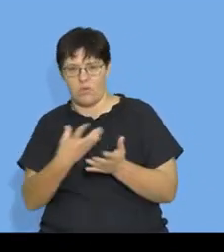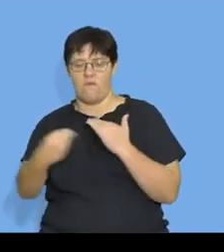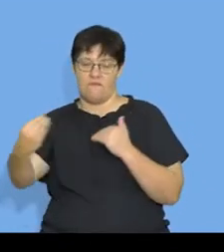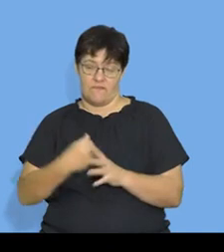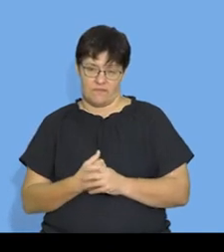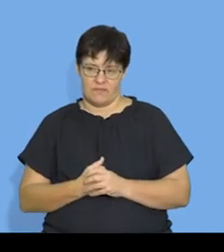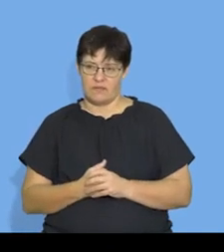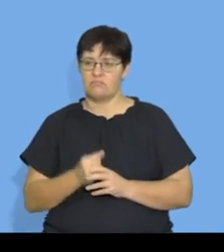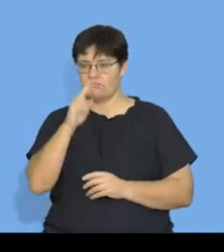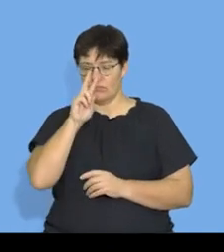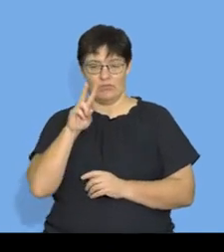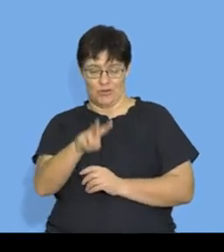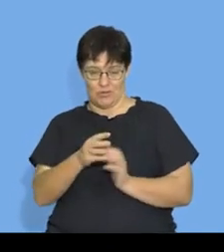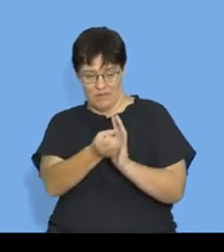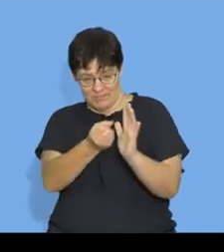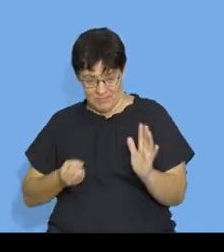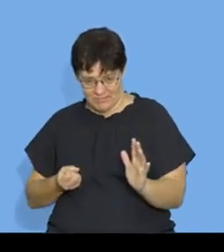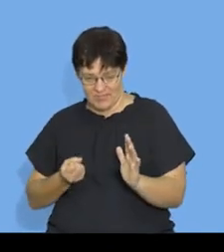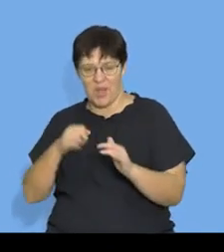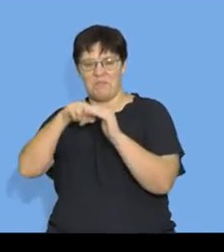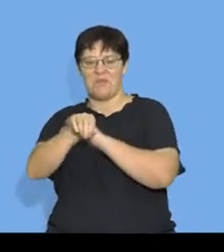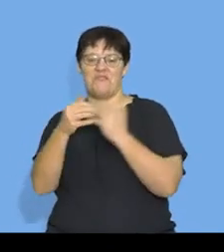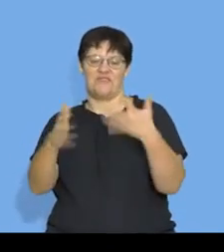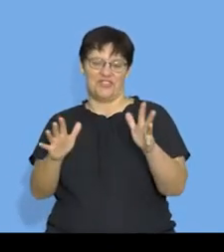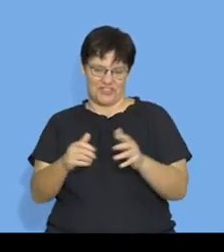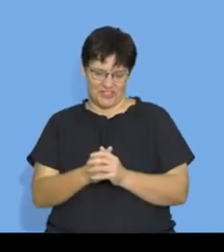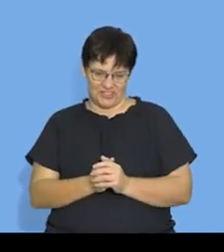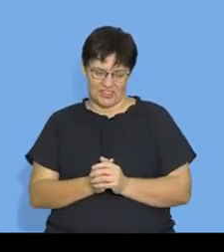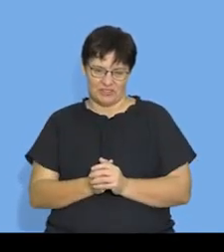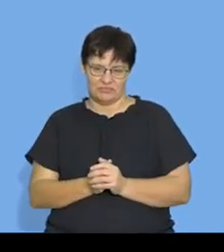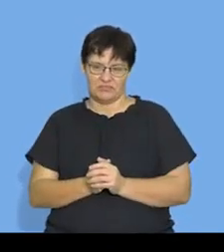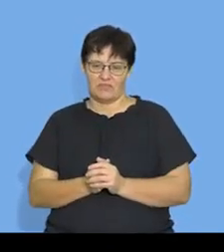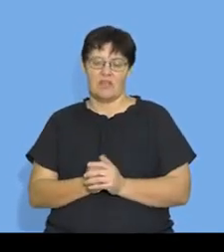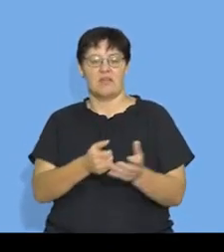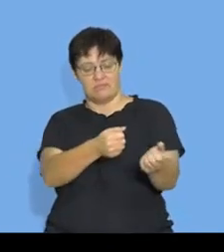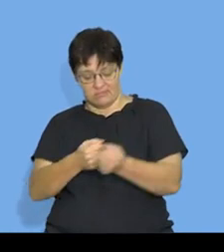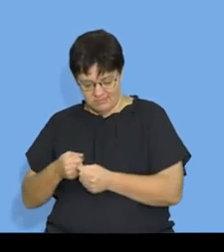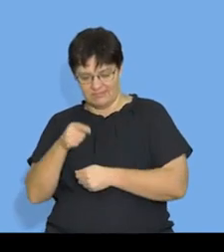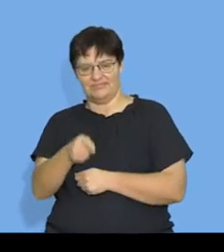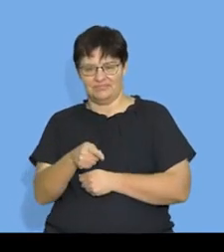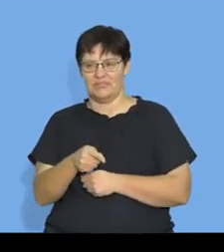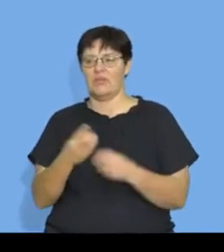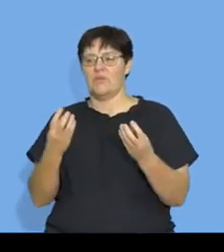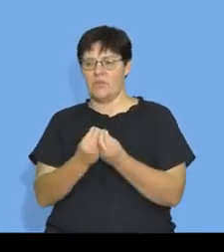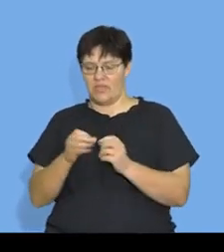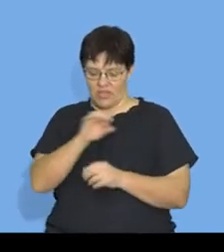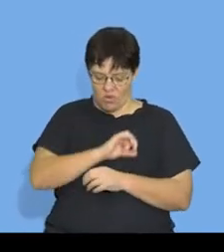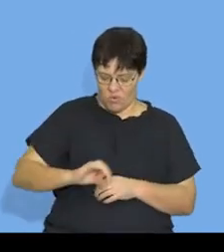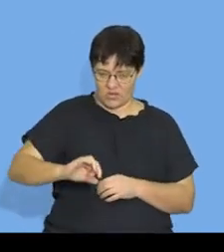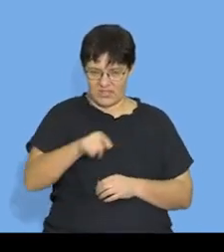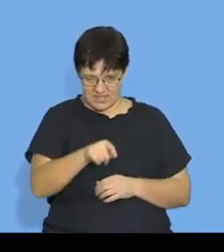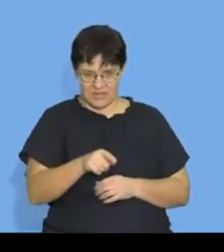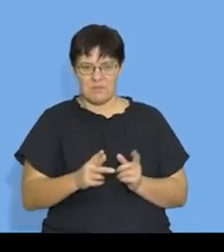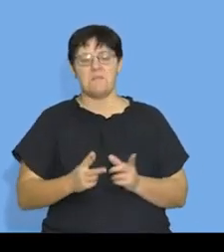is removed. And so this is what it looks like at the end of the process, and we see now the placenta along